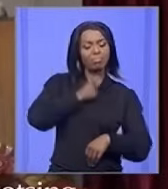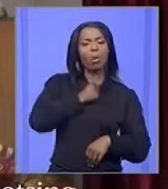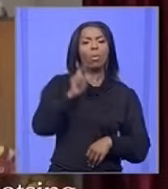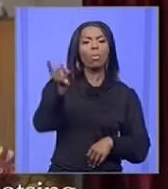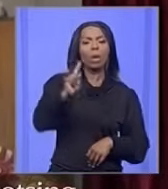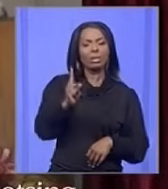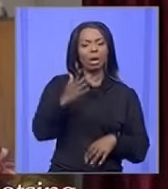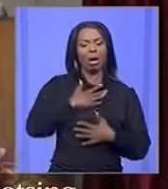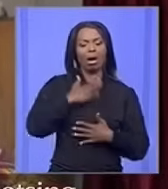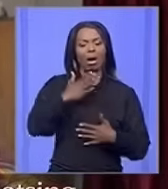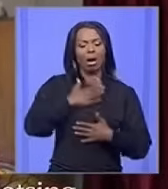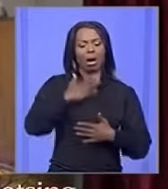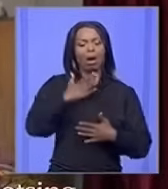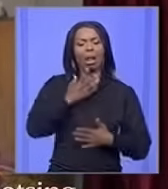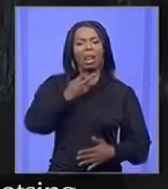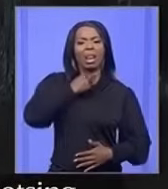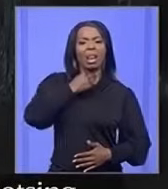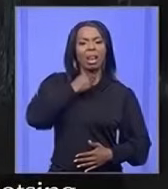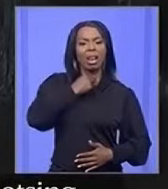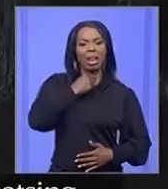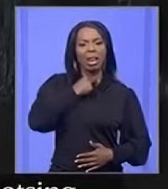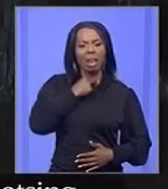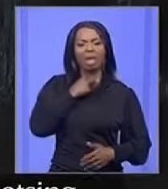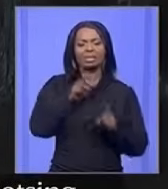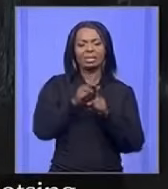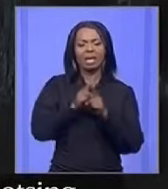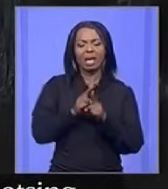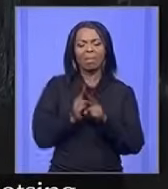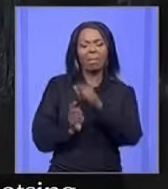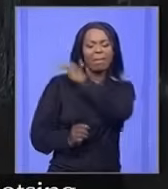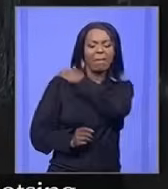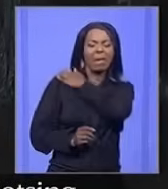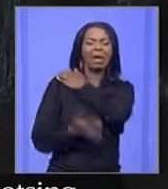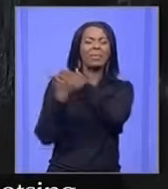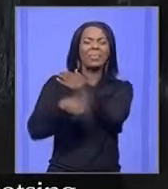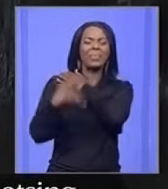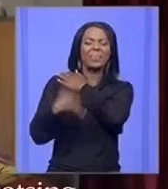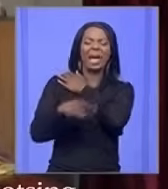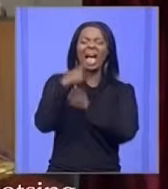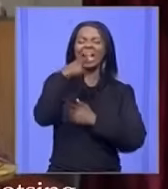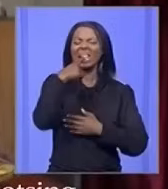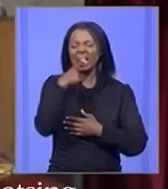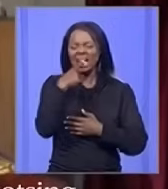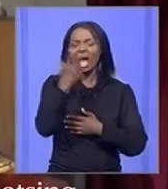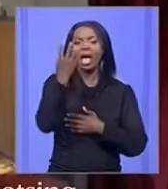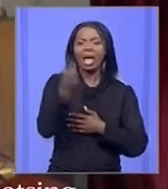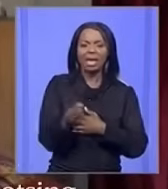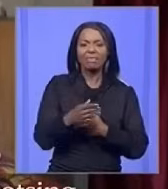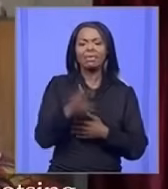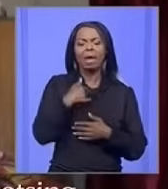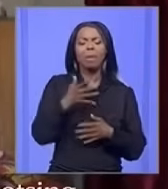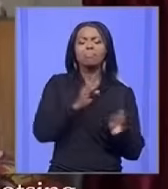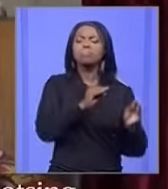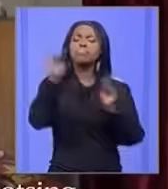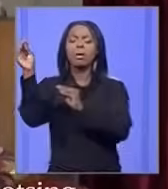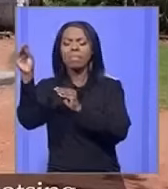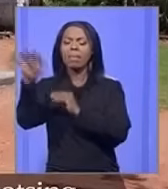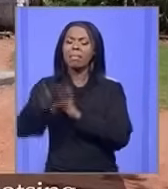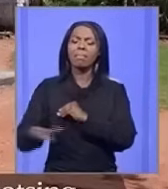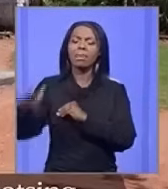ke go hema ke a dukulogwa le ditlhabi ka mokokotlong ke dumang ka tlošwa ka išwa lefelong le le kaone.